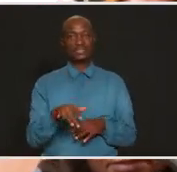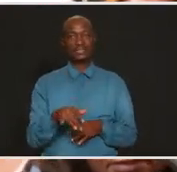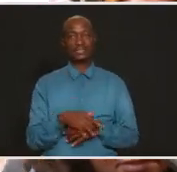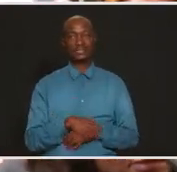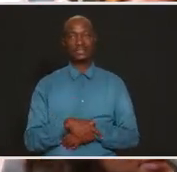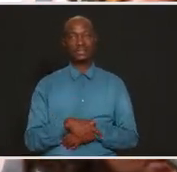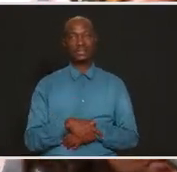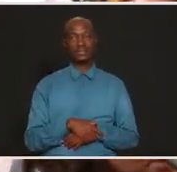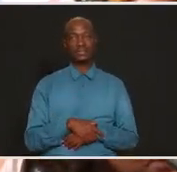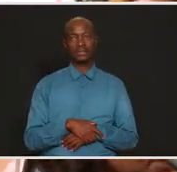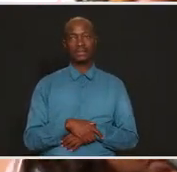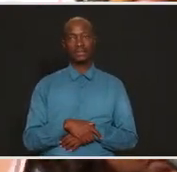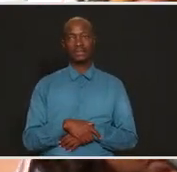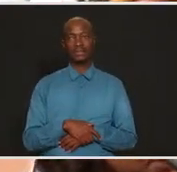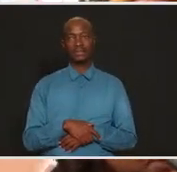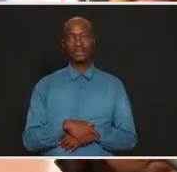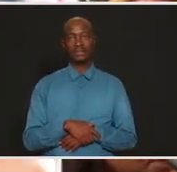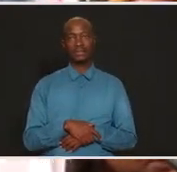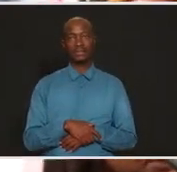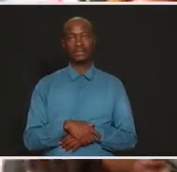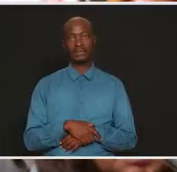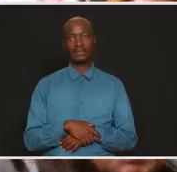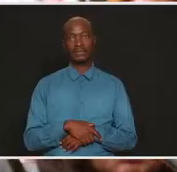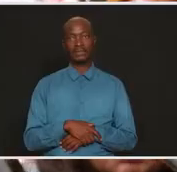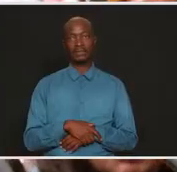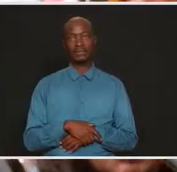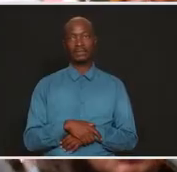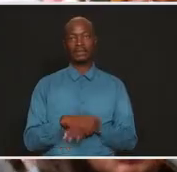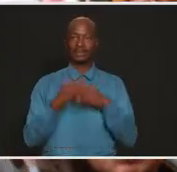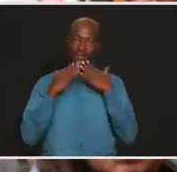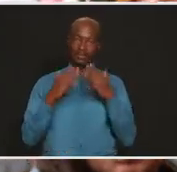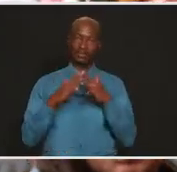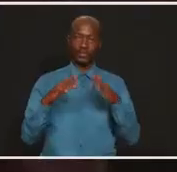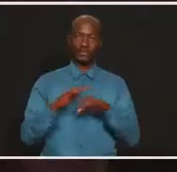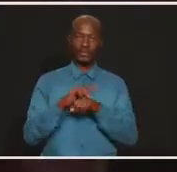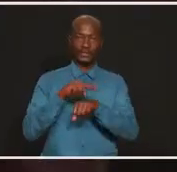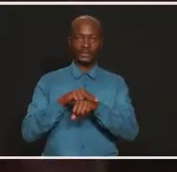they have to thank you very much